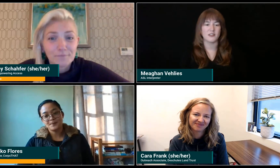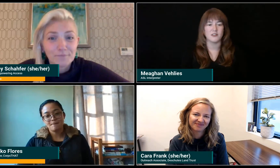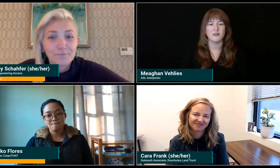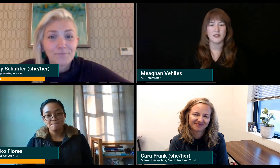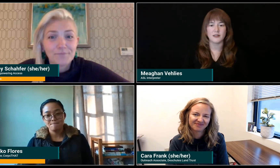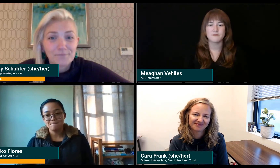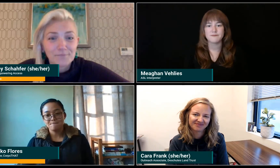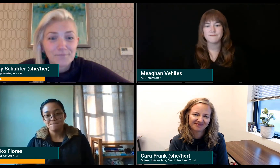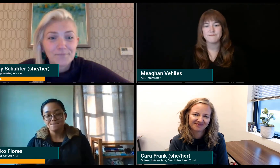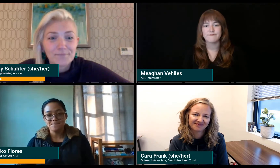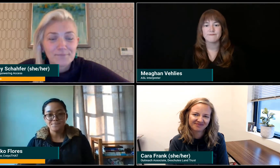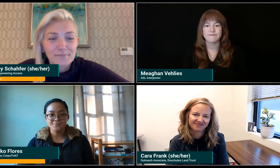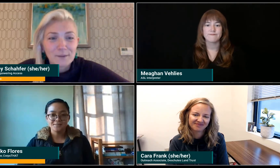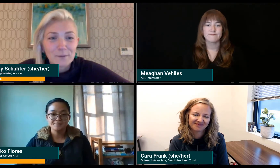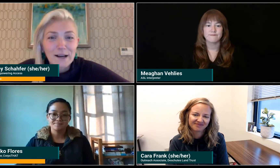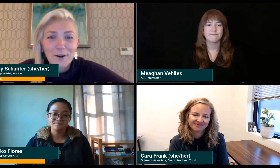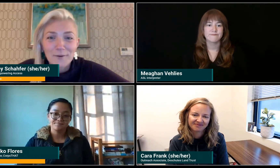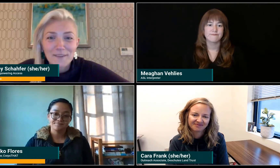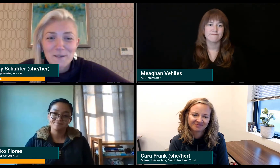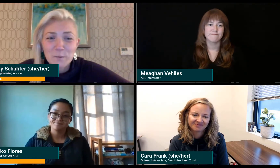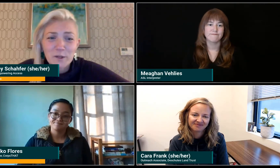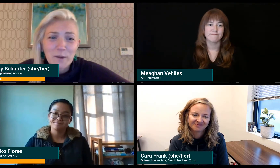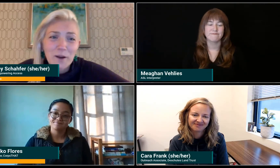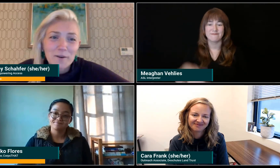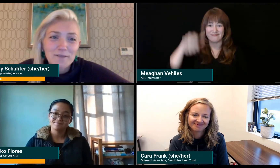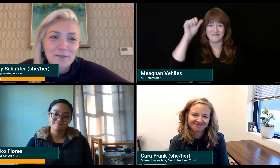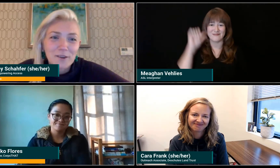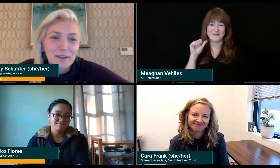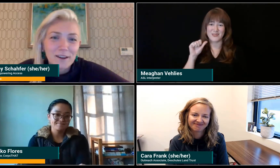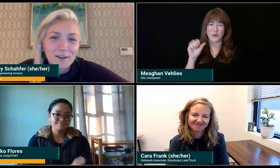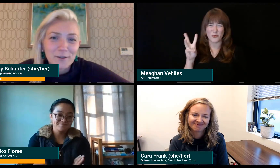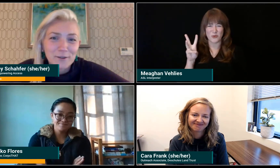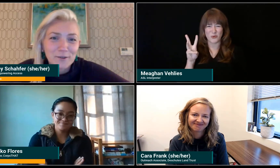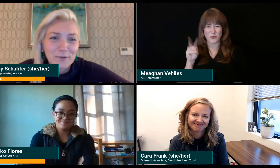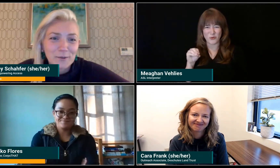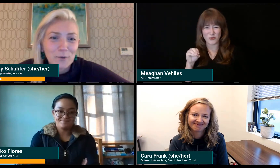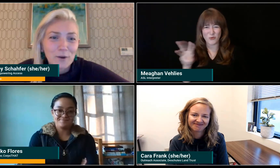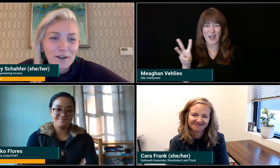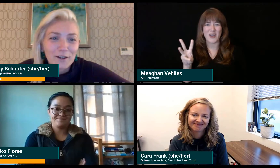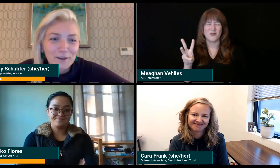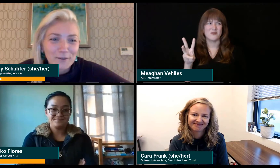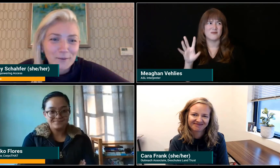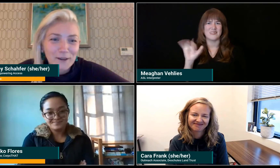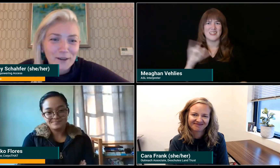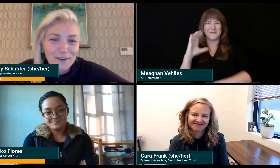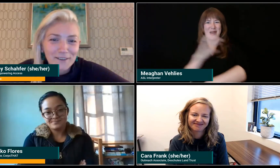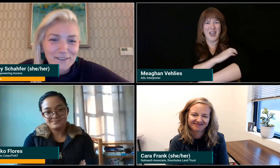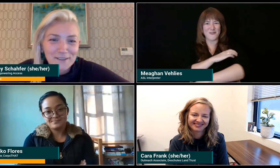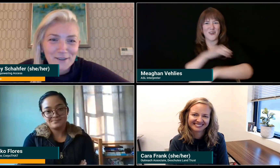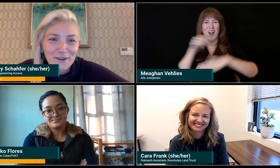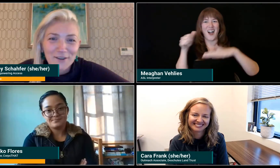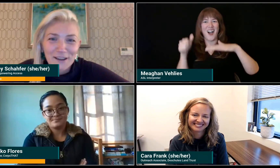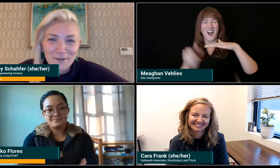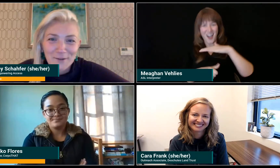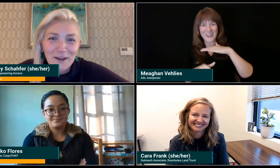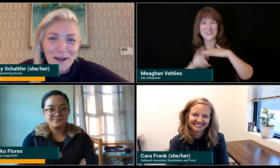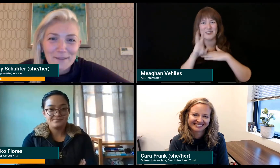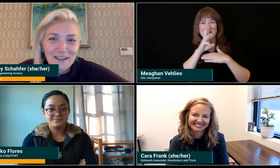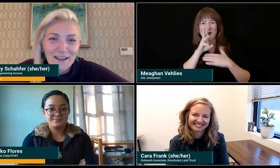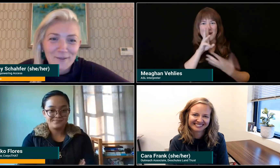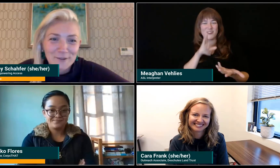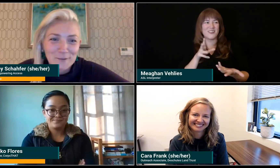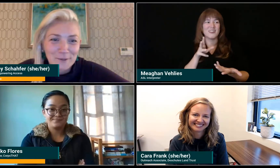I've always had to deal with that. Wow, that's pretty powerful, that under the water, where it's not our